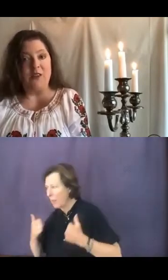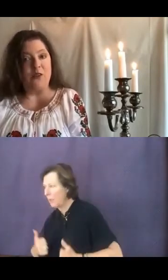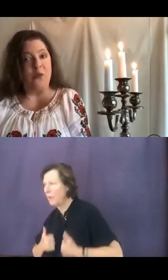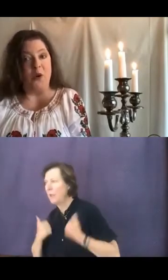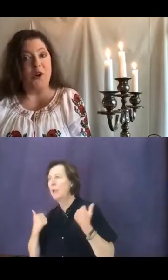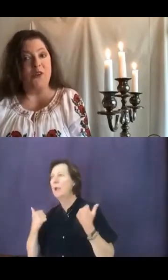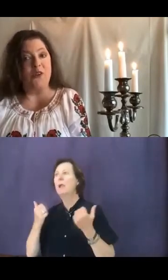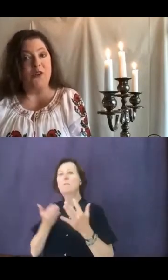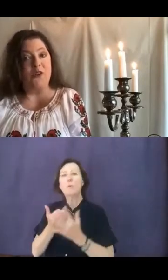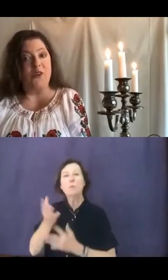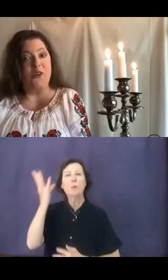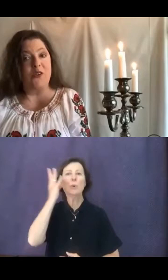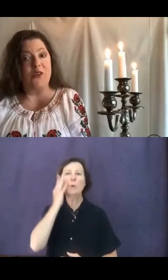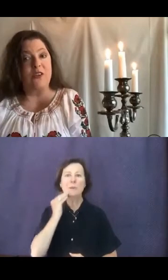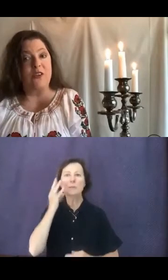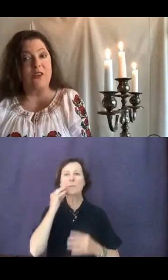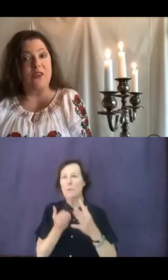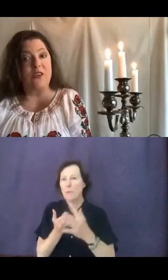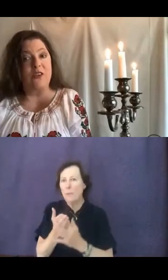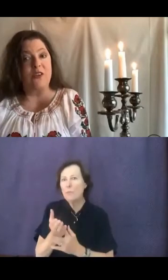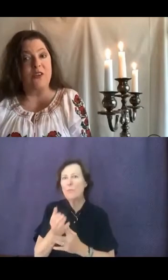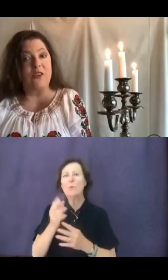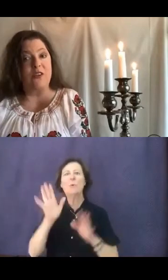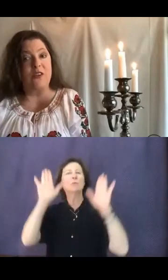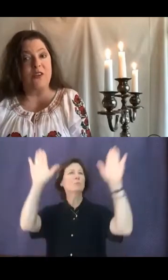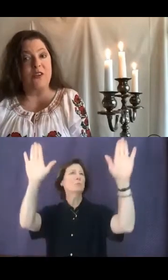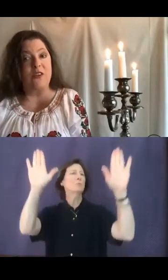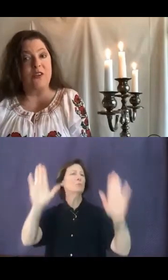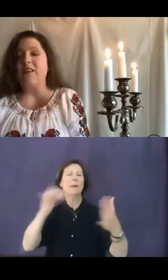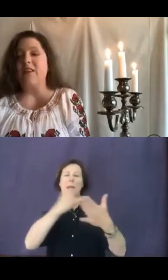great works of art.